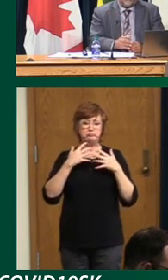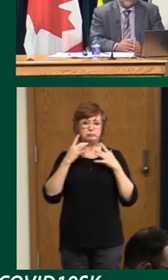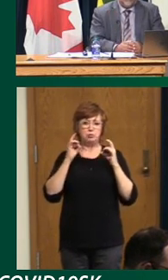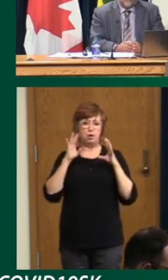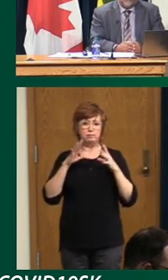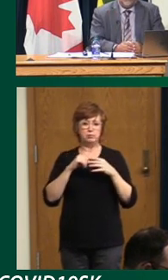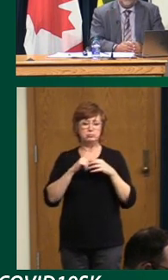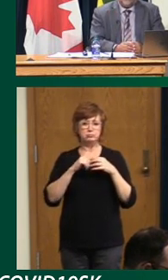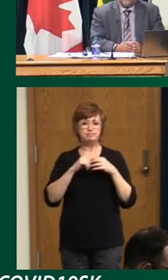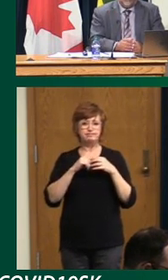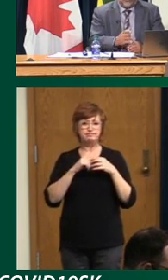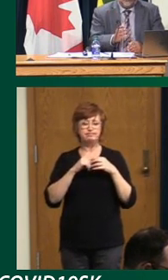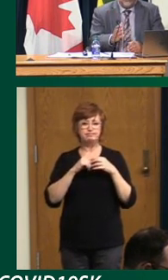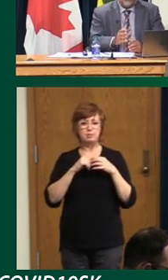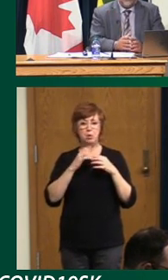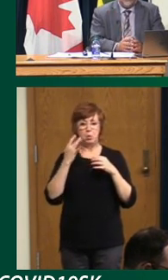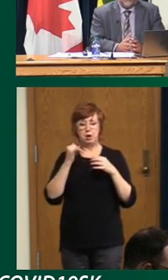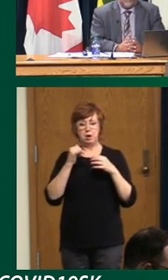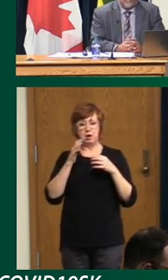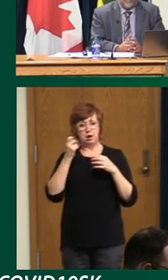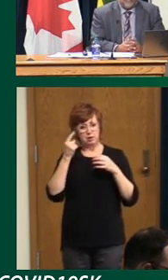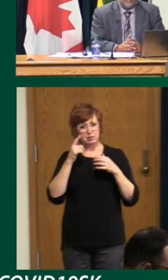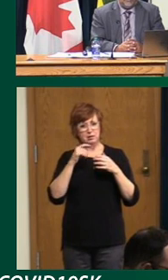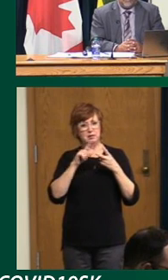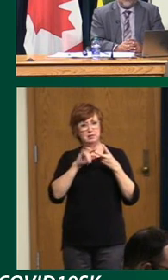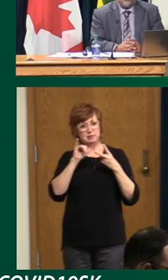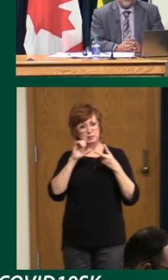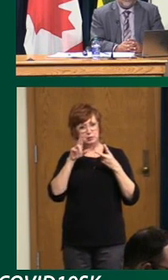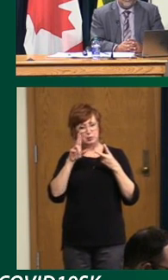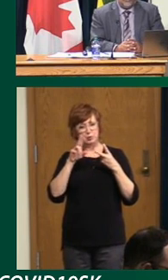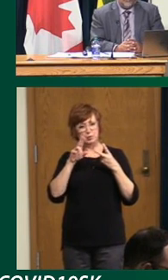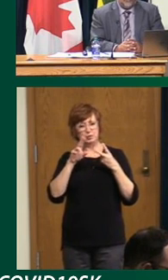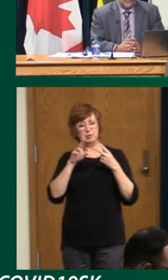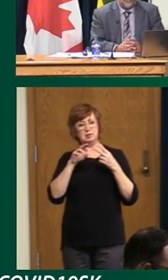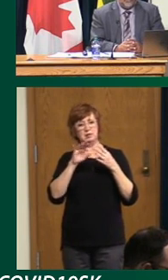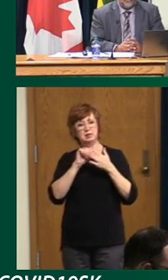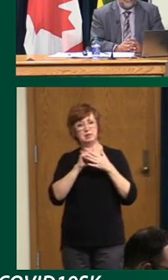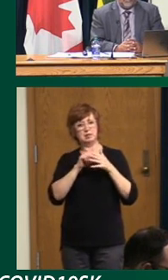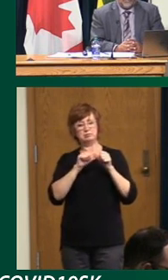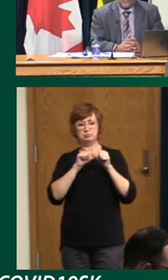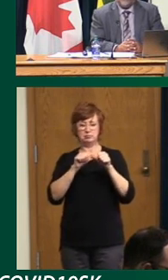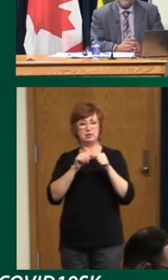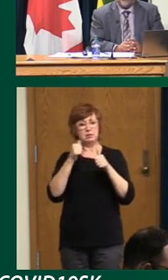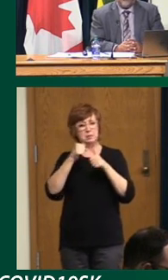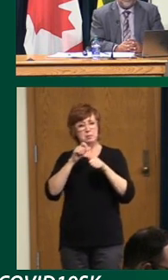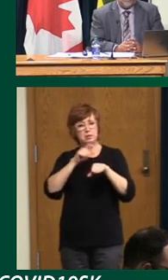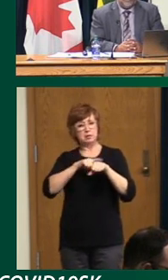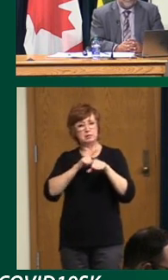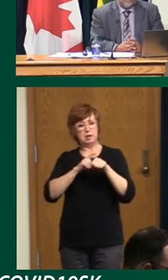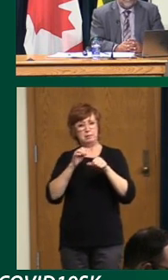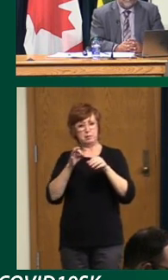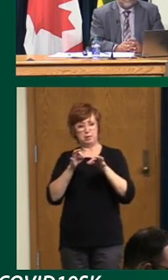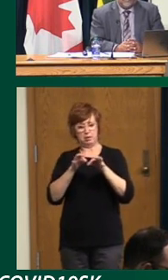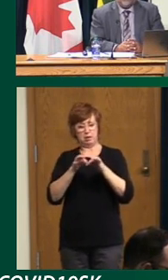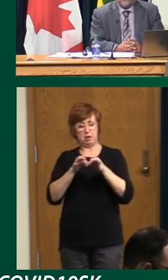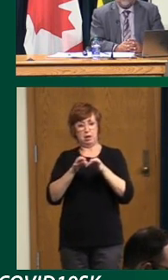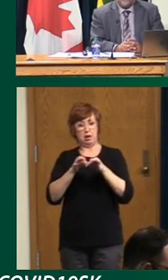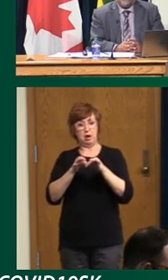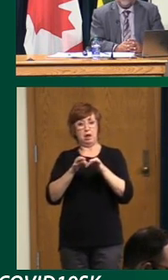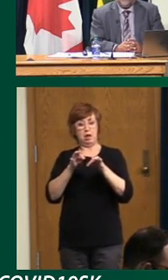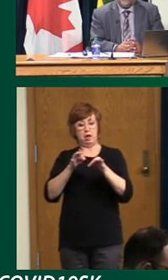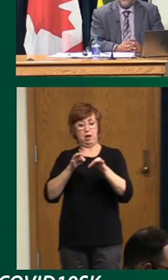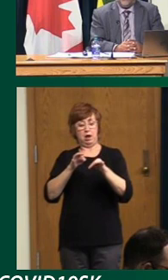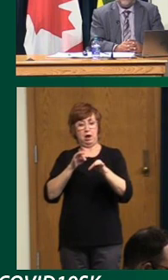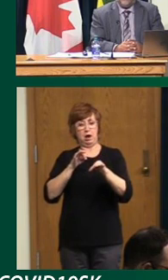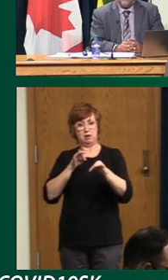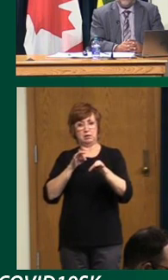because generally, a lot of our increase in case numbers end October, early November were in a younger demographic, and it takes about 2